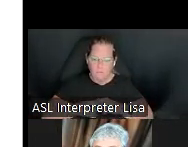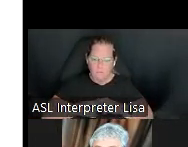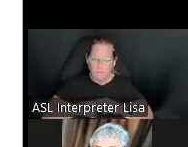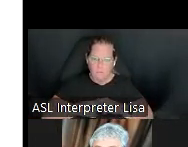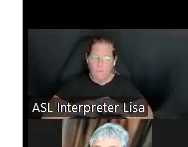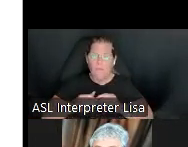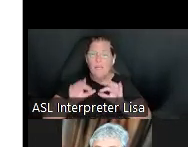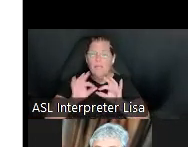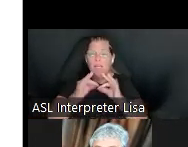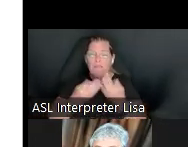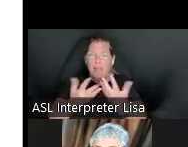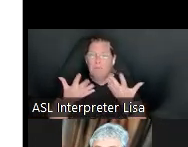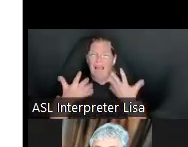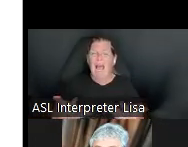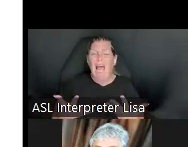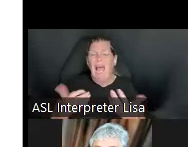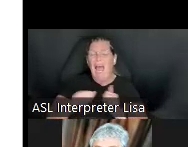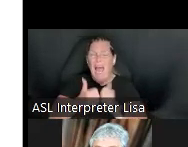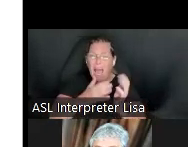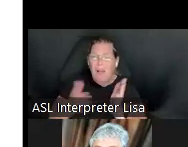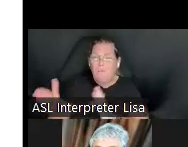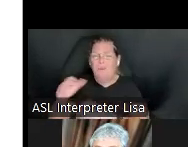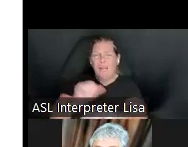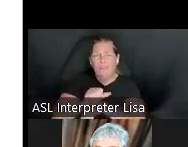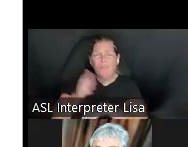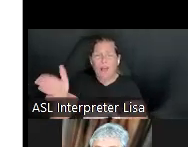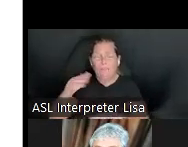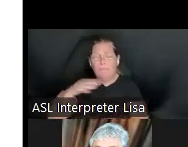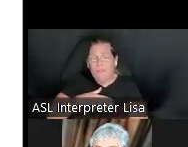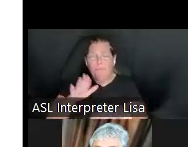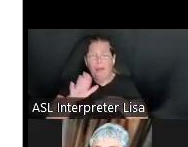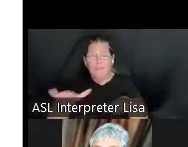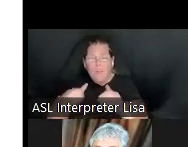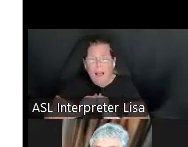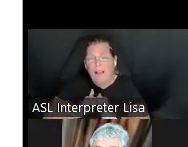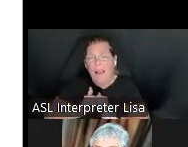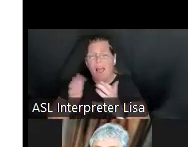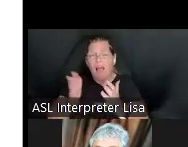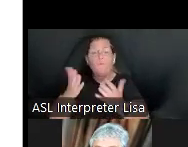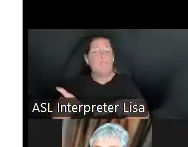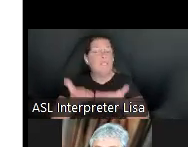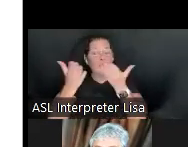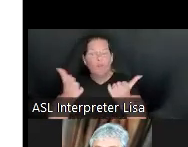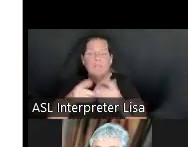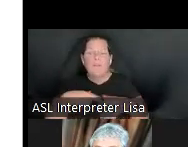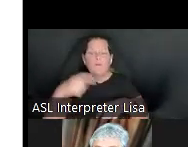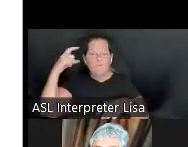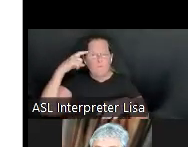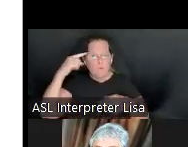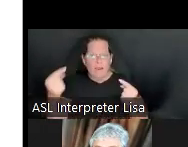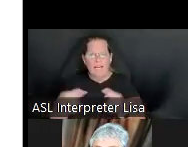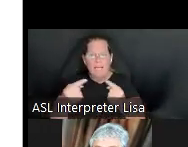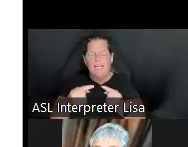planning for their vocational future. I would strongly recommend that you contact the Brain Injury Alliance of New